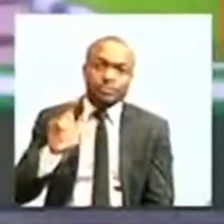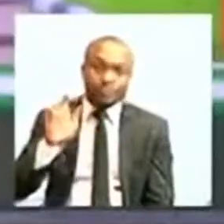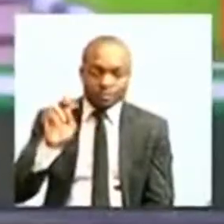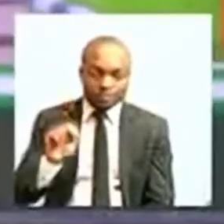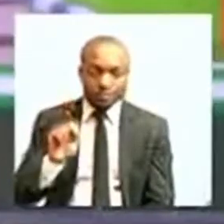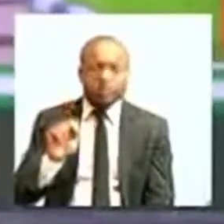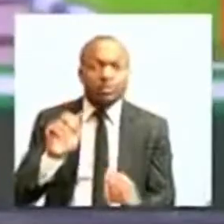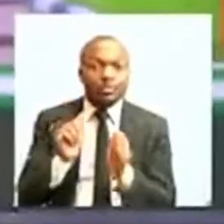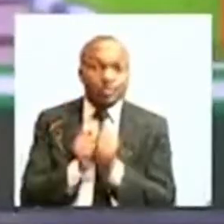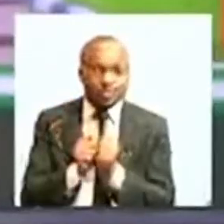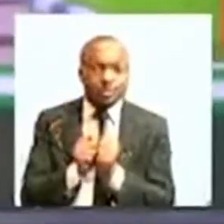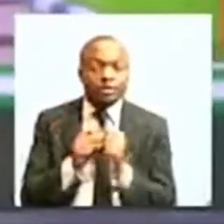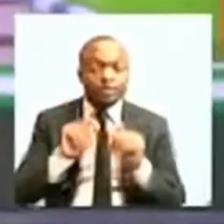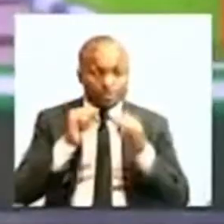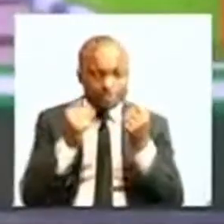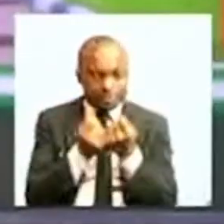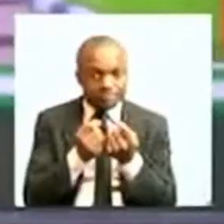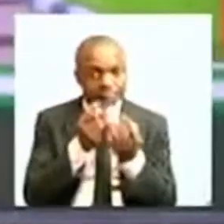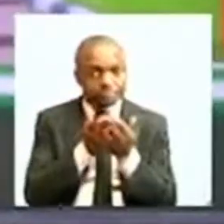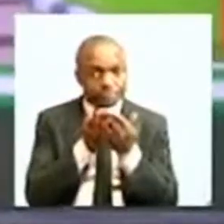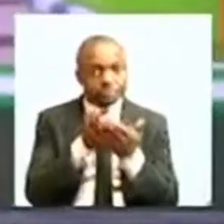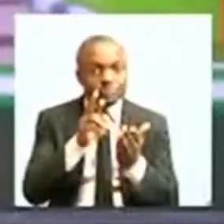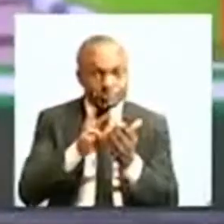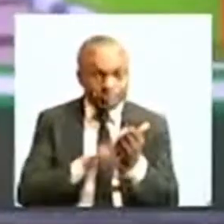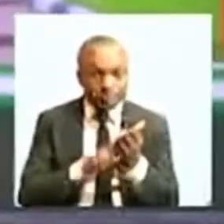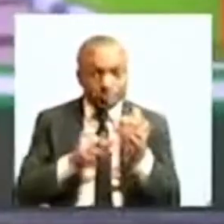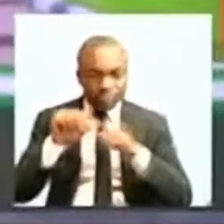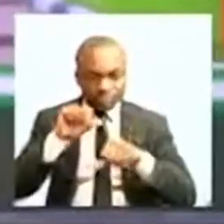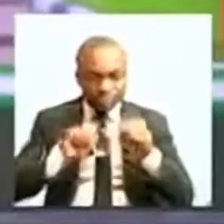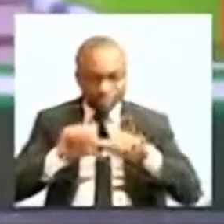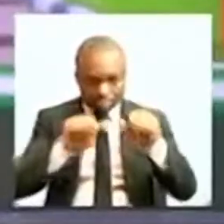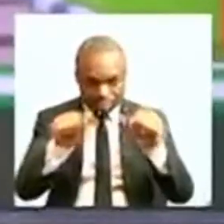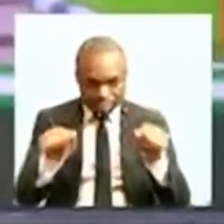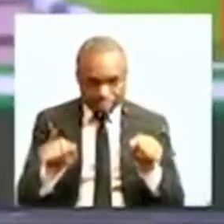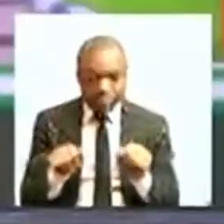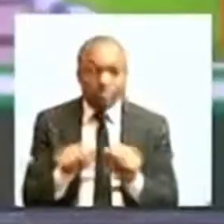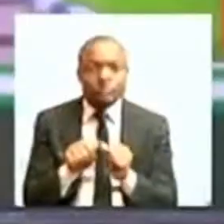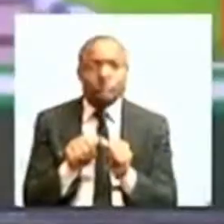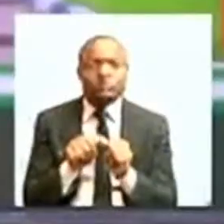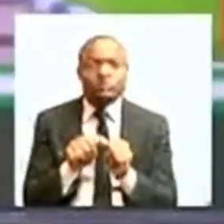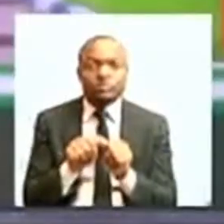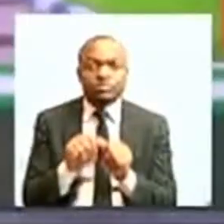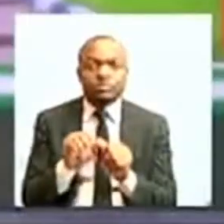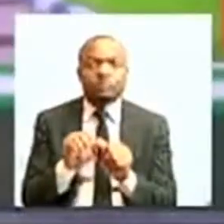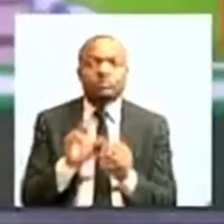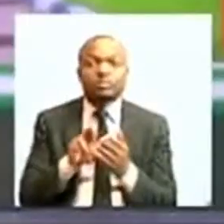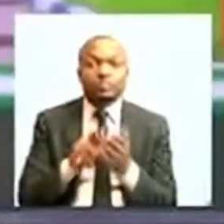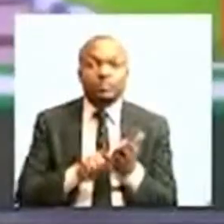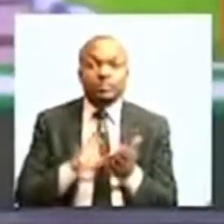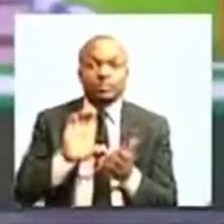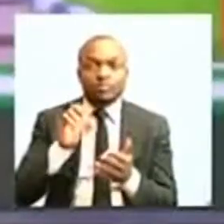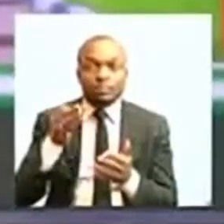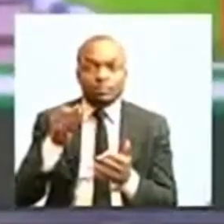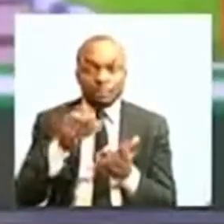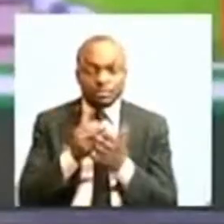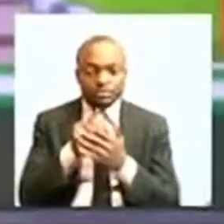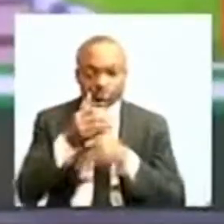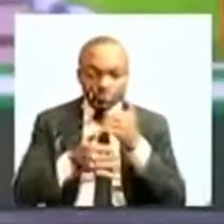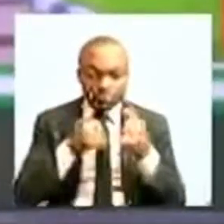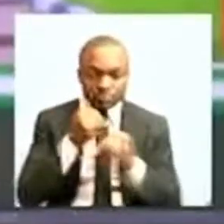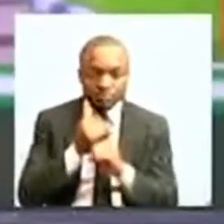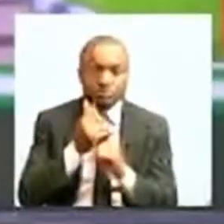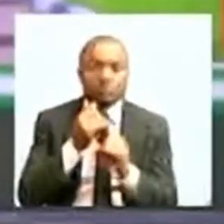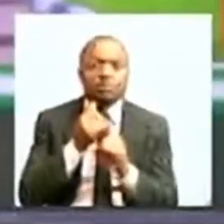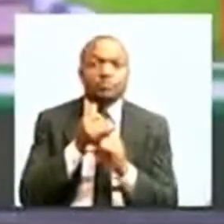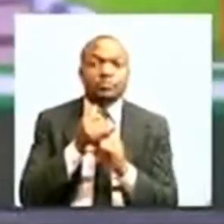their submissions on the consideration of the report of the Auditor General on the Constituency Development Fund CDF for the financial year ended